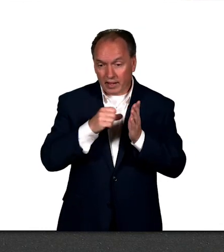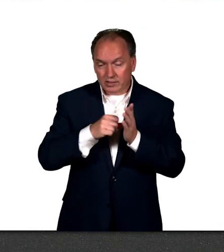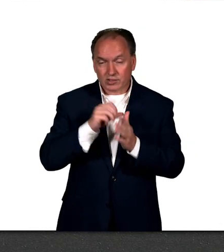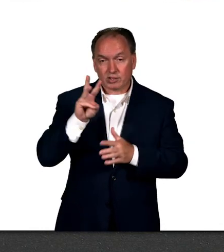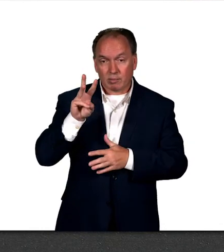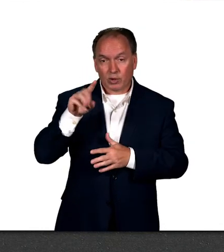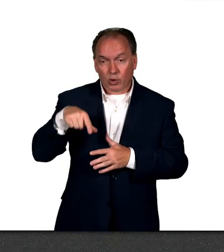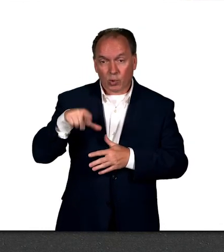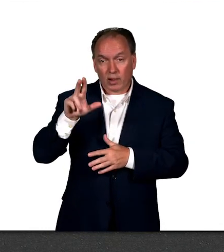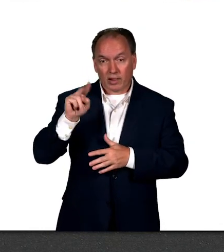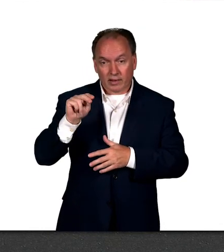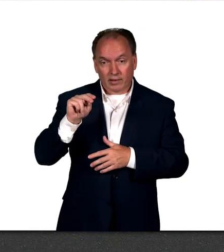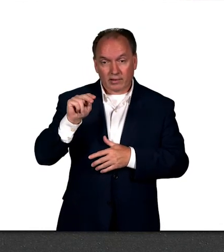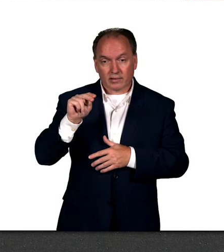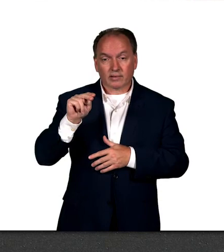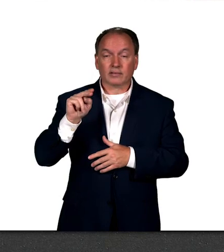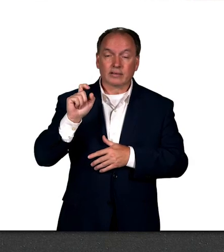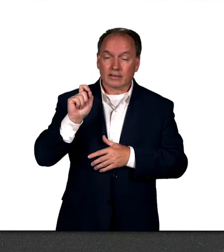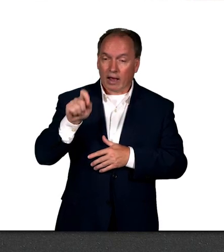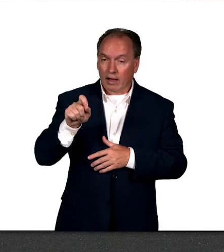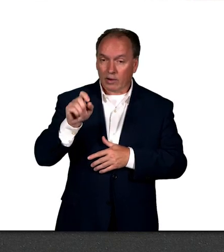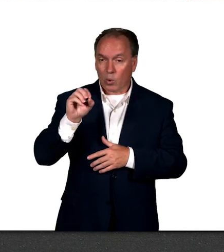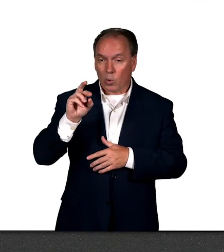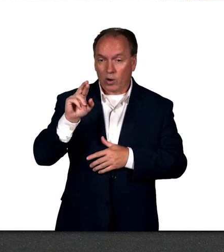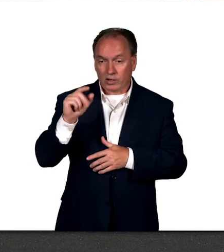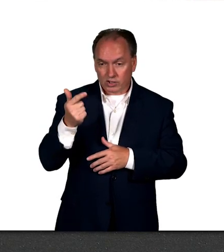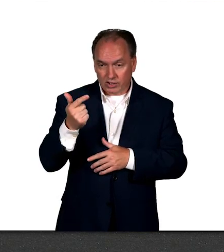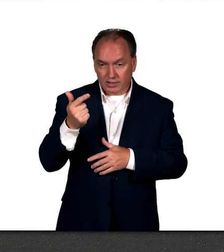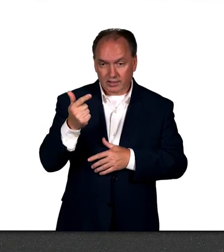page on WQLN.org.